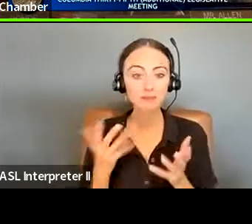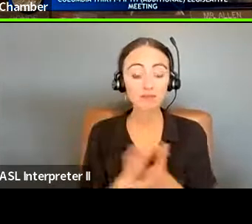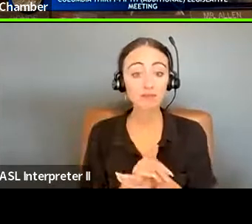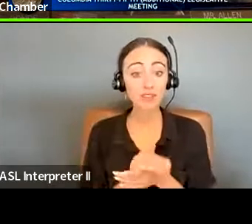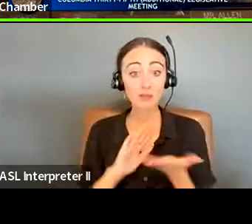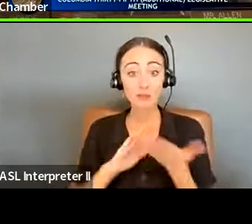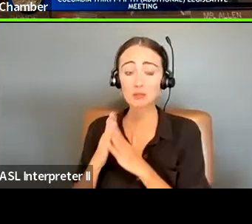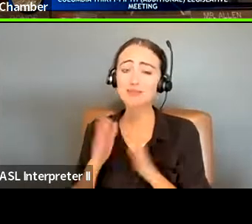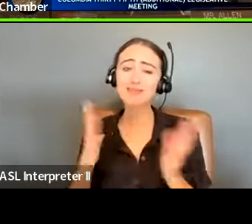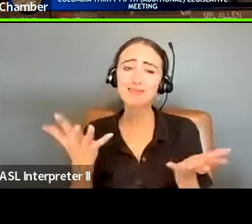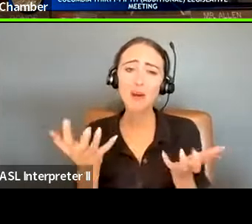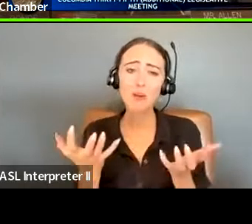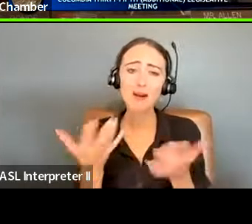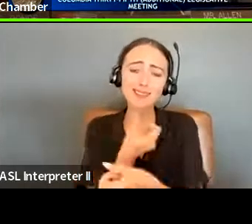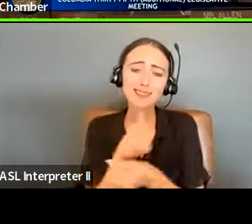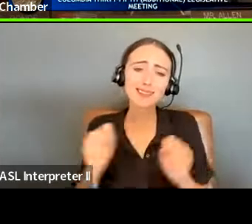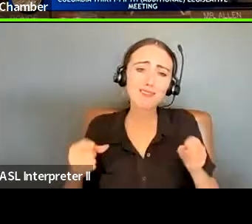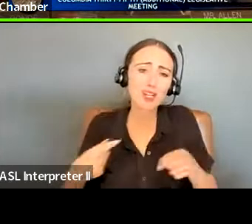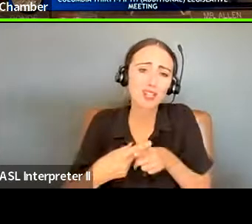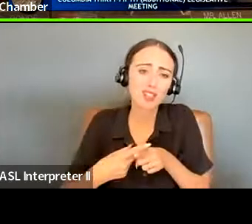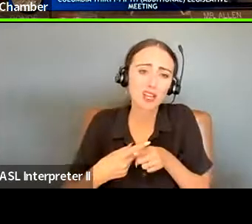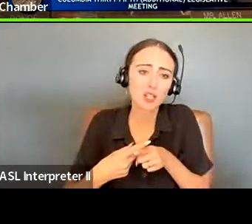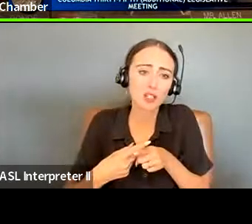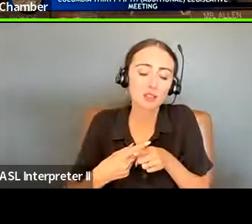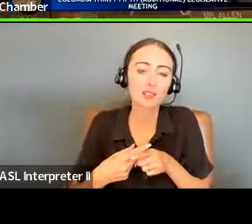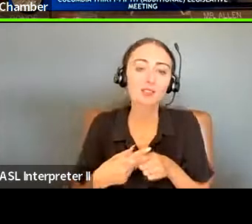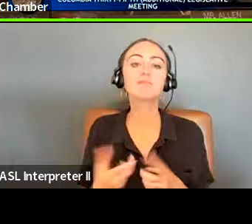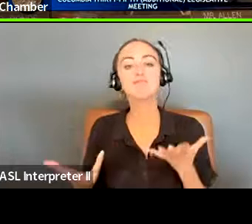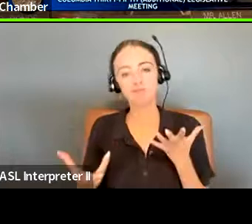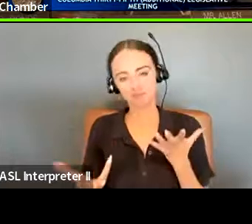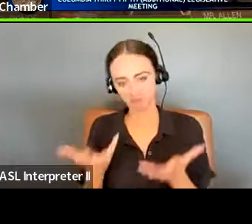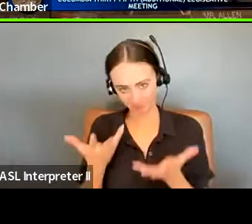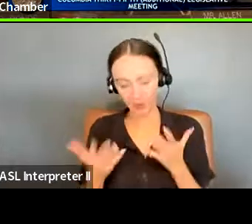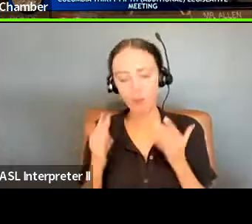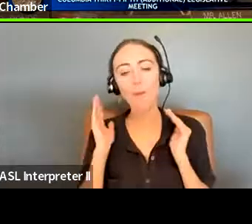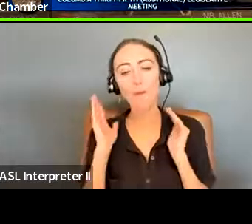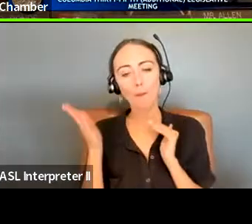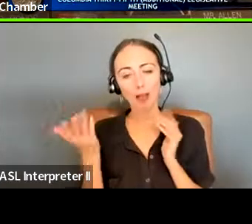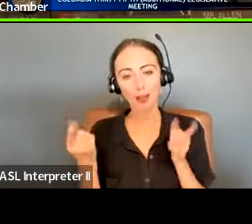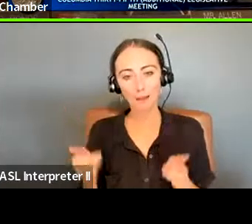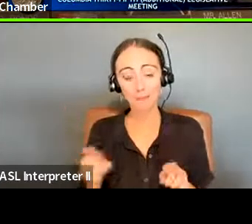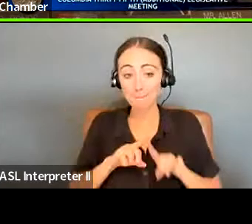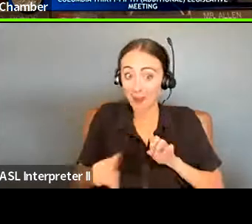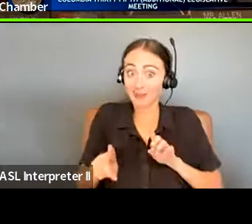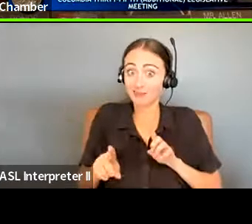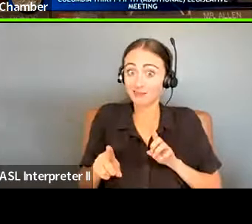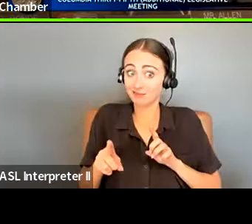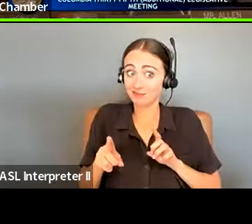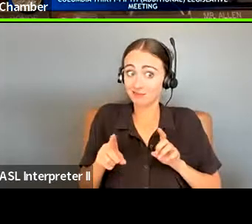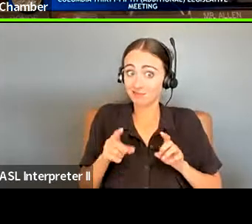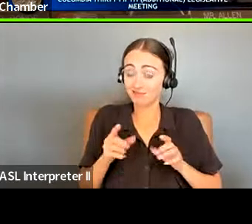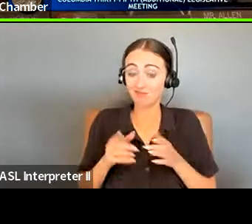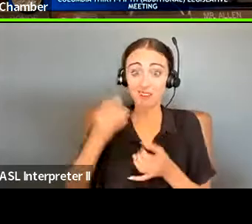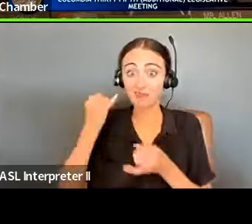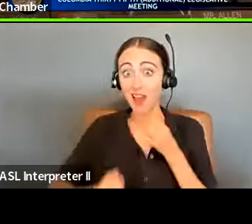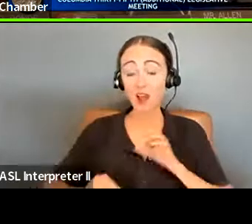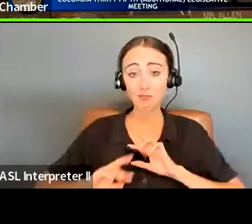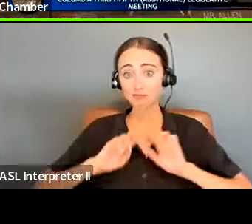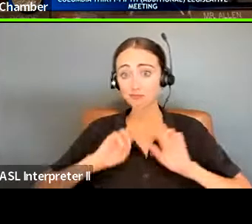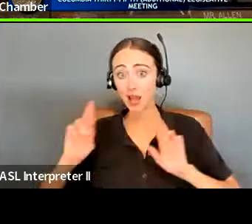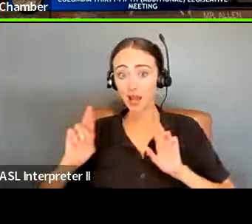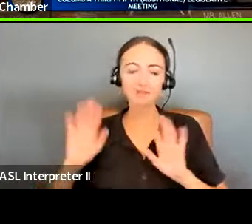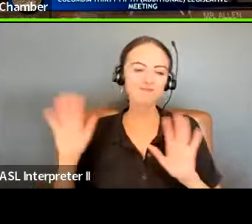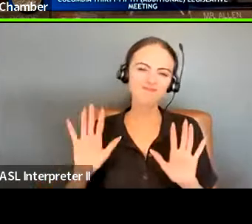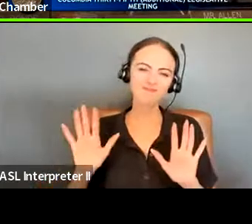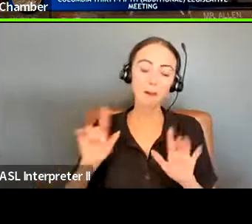asks to convert it to a safer intersection, it is much more likely going to be done. But we're not where we need to be yet, but this law goes a good way in doing